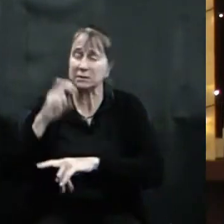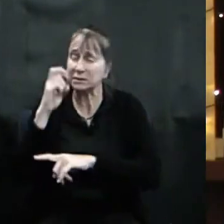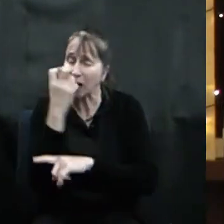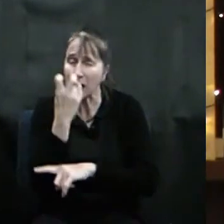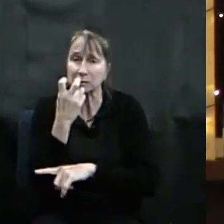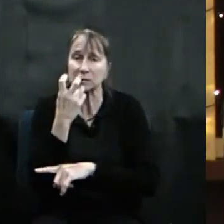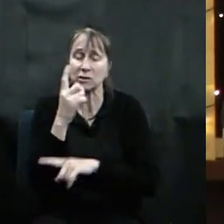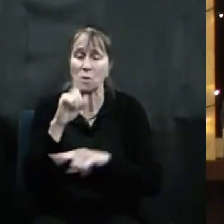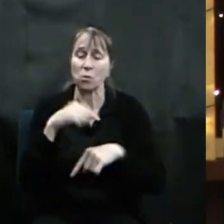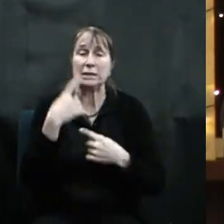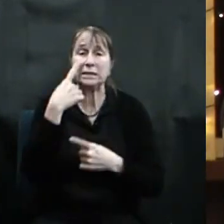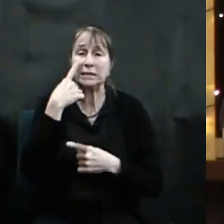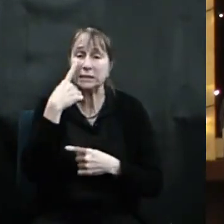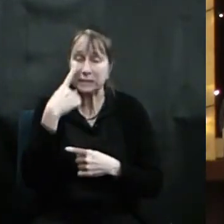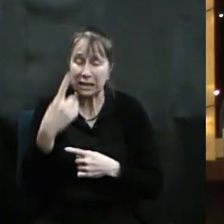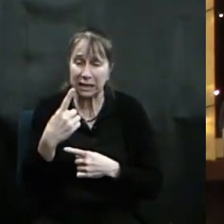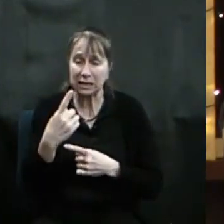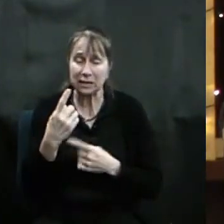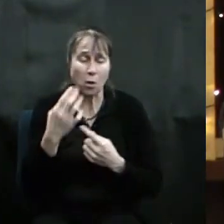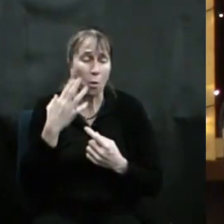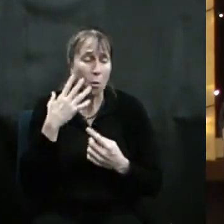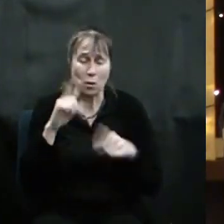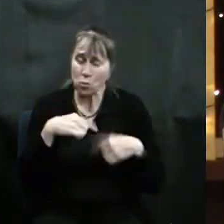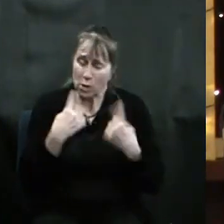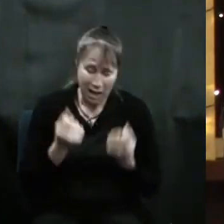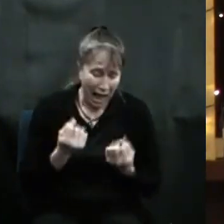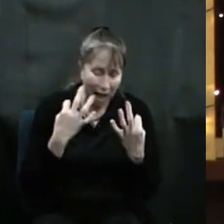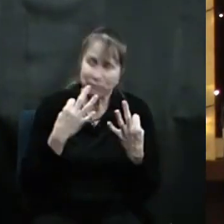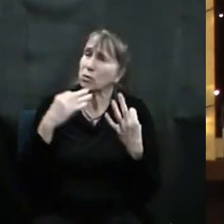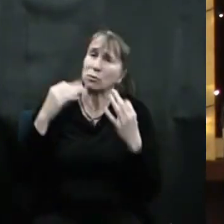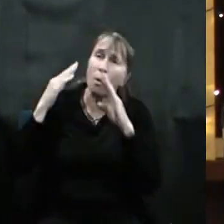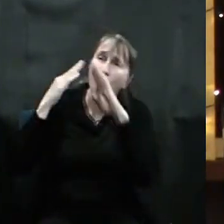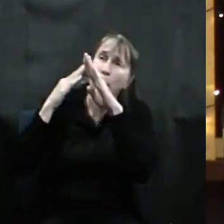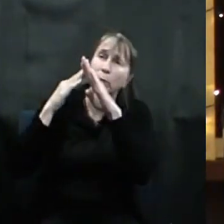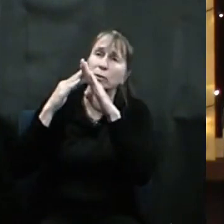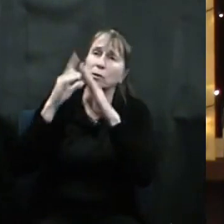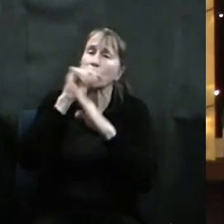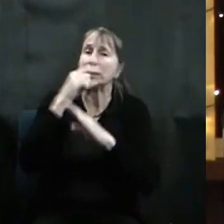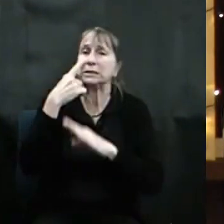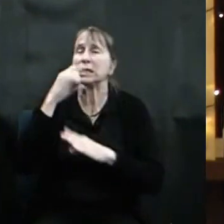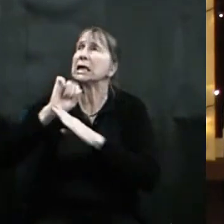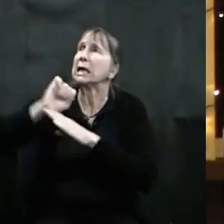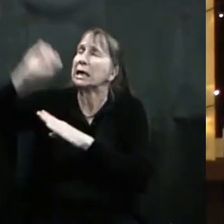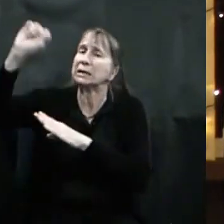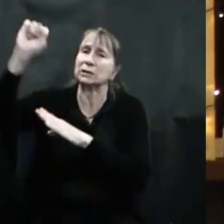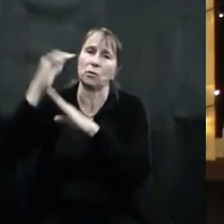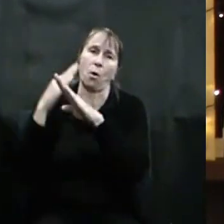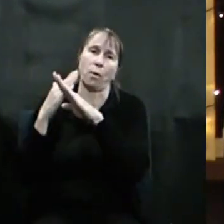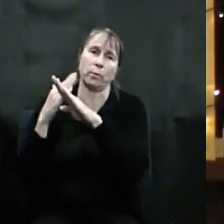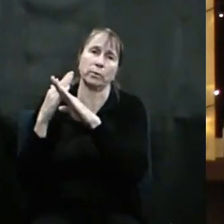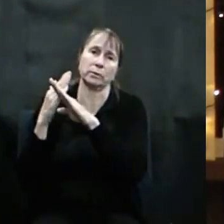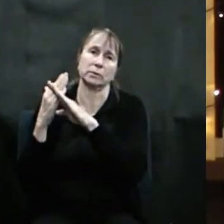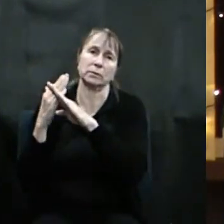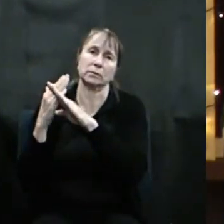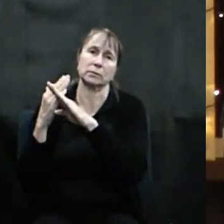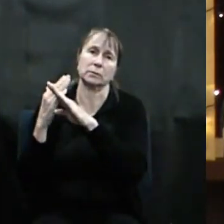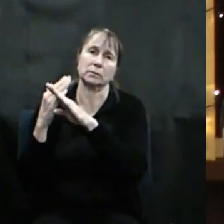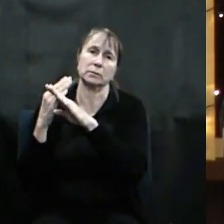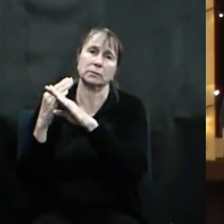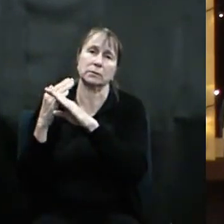hopelessness, it will be there that true hope, biblical hope, hope that's got God in